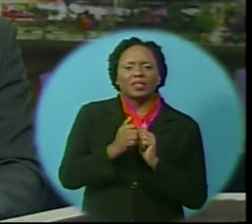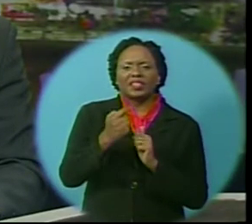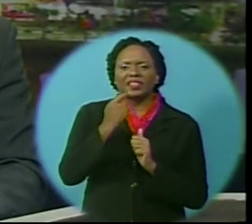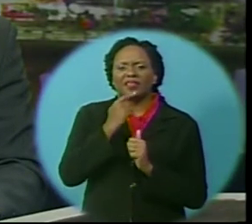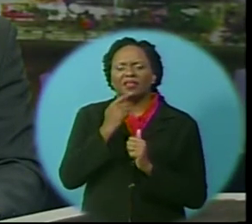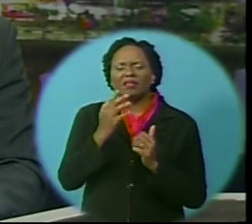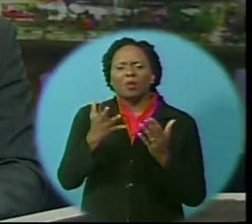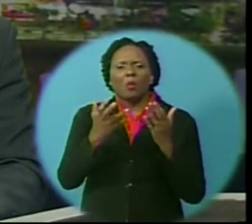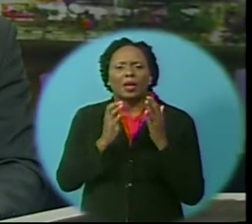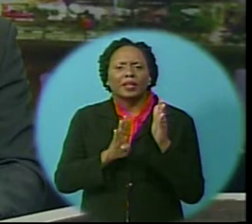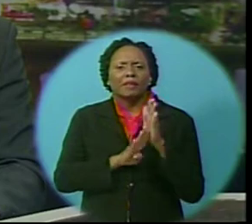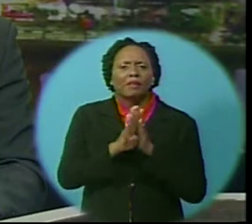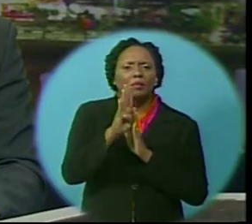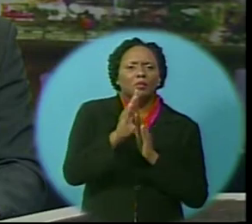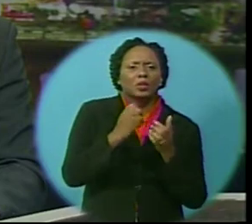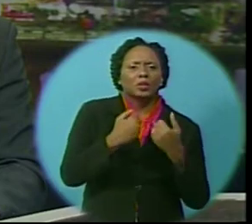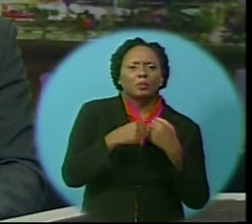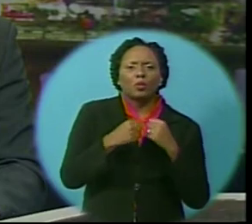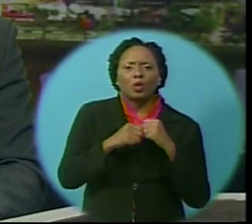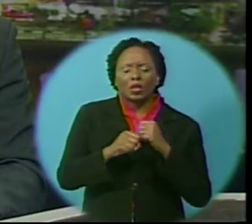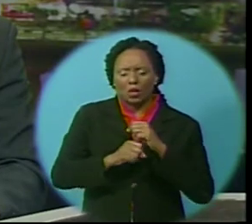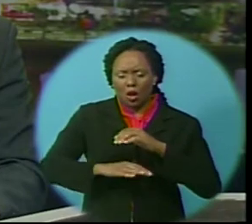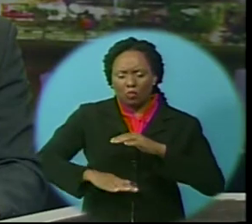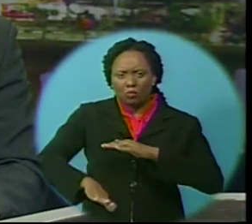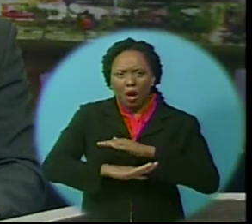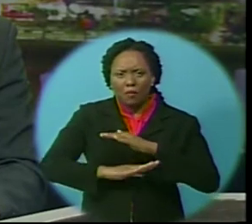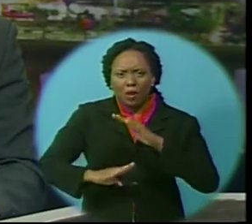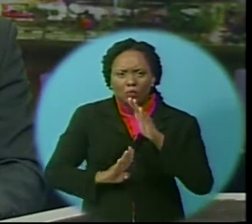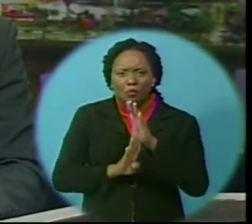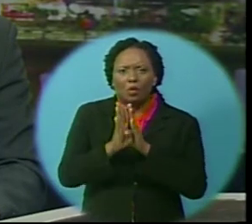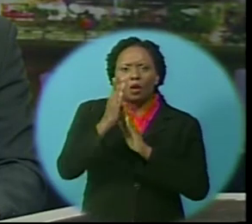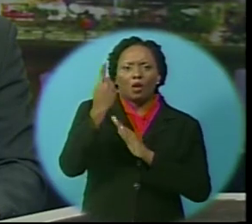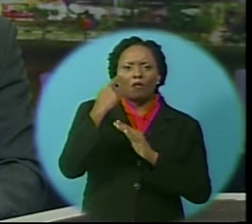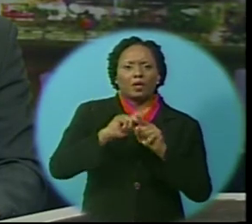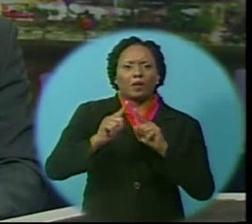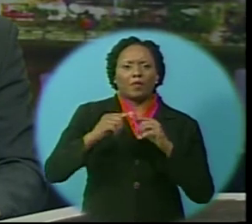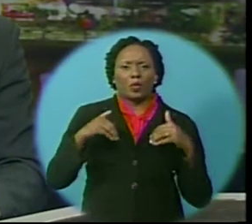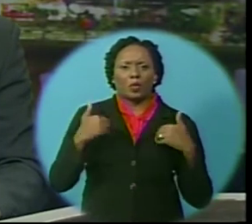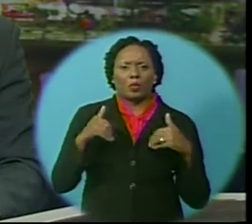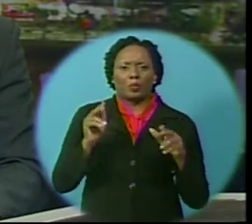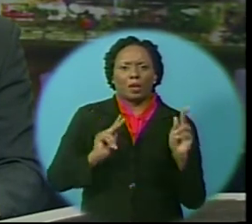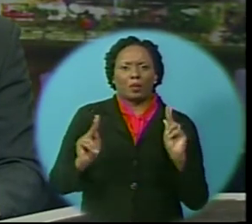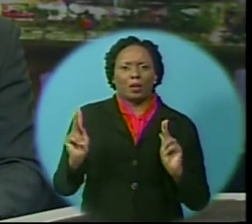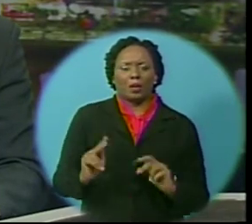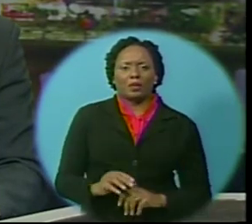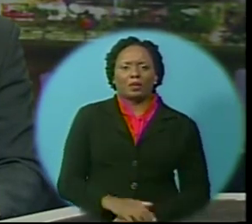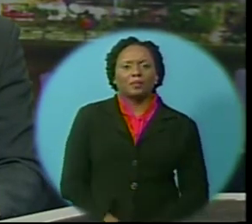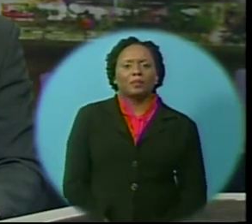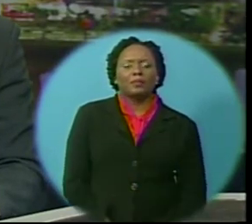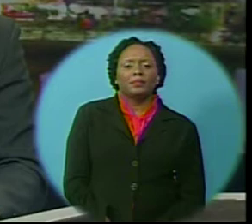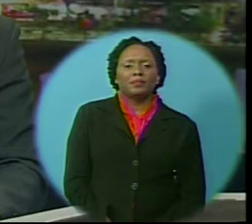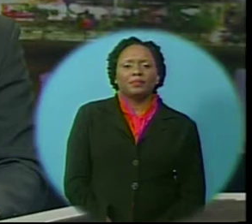geared towards developing sports at the grassroots level for at-risk youth.